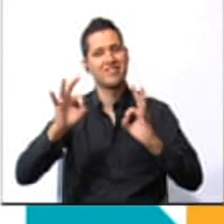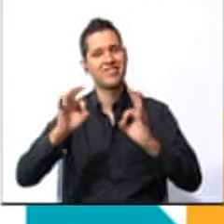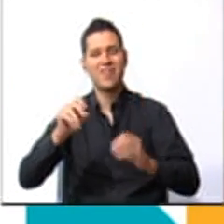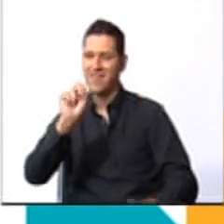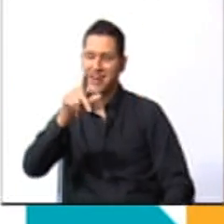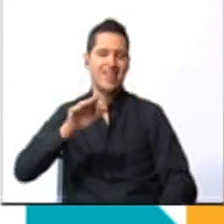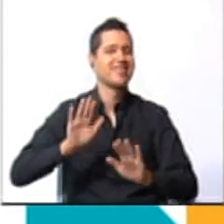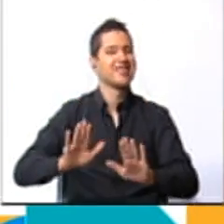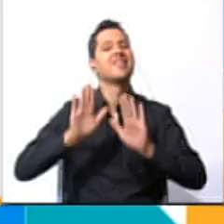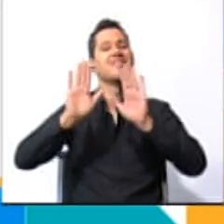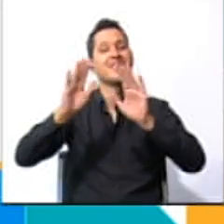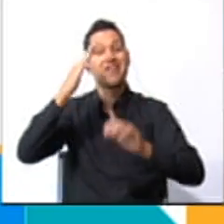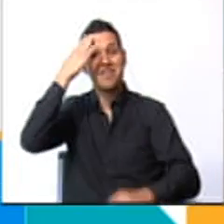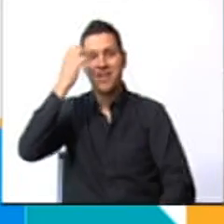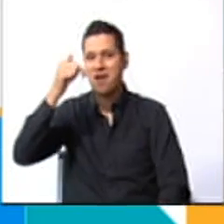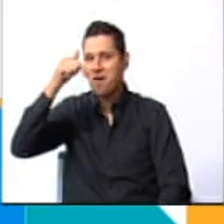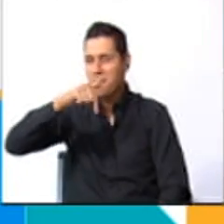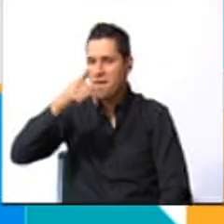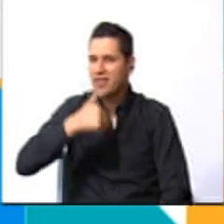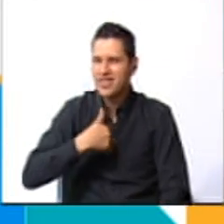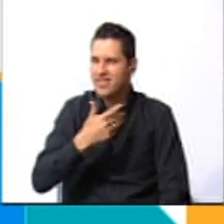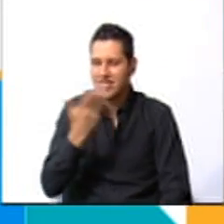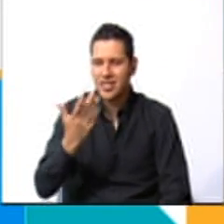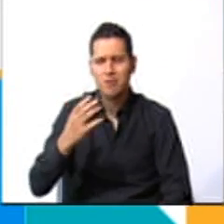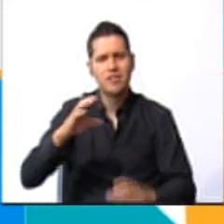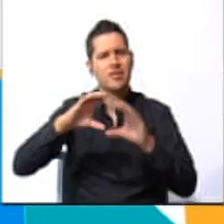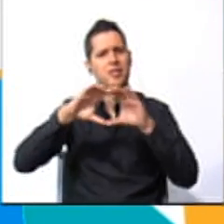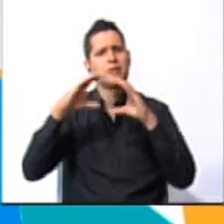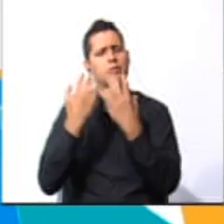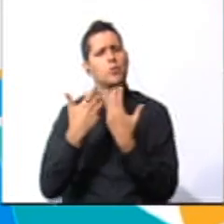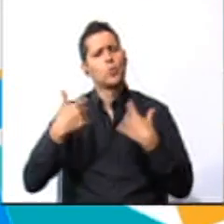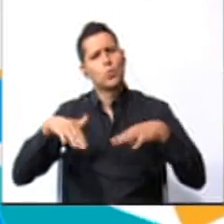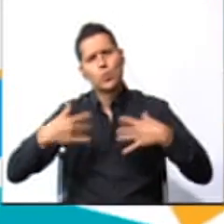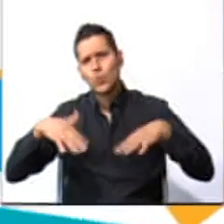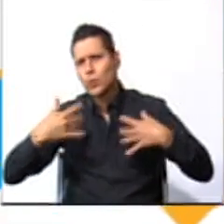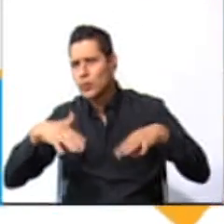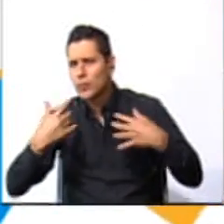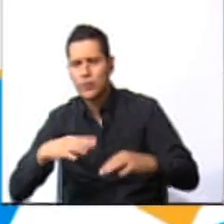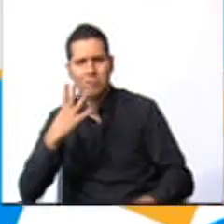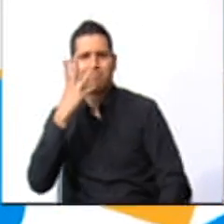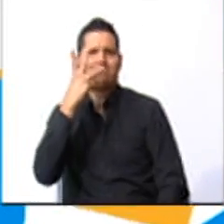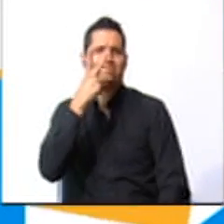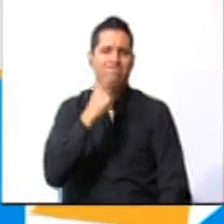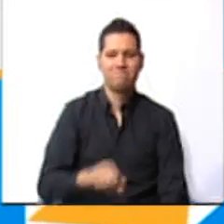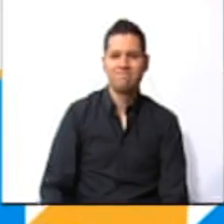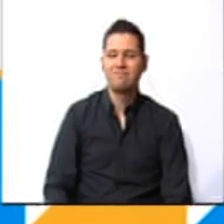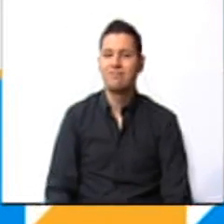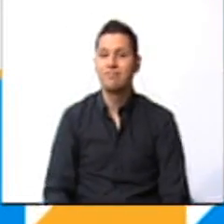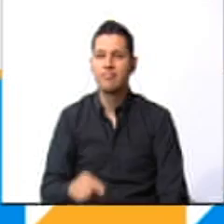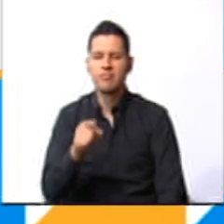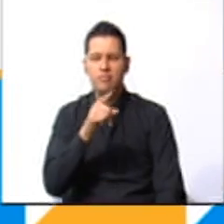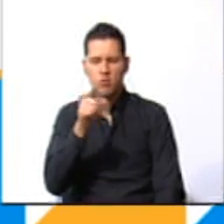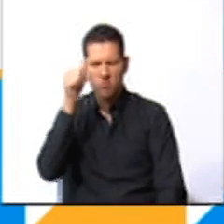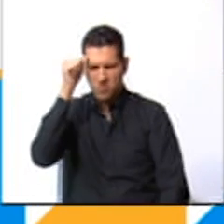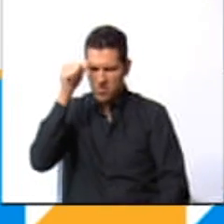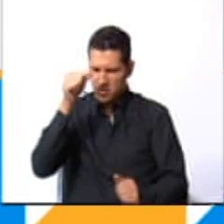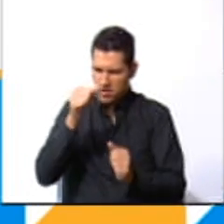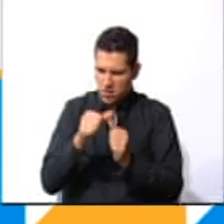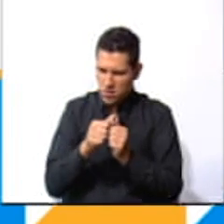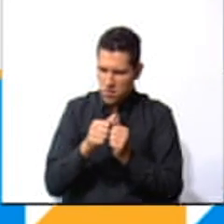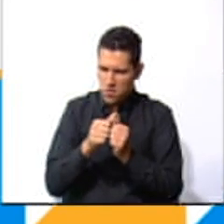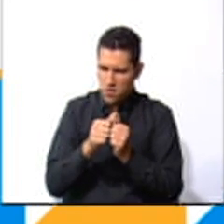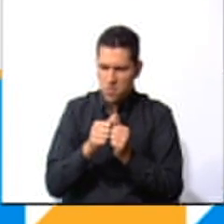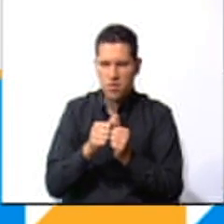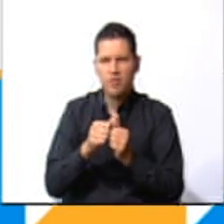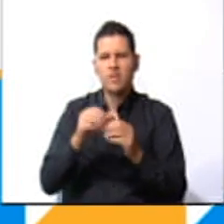Excellent, because today we have a great class. Do you remember what we learned